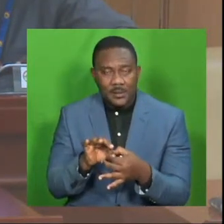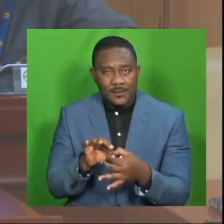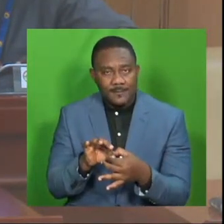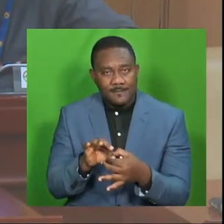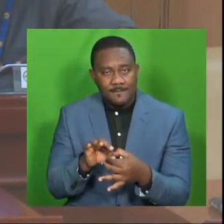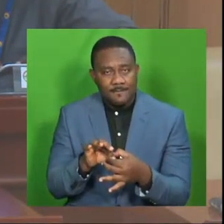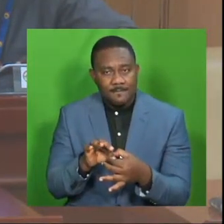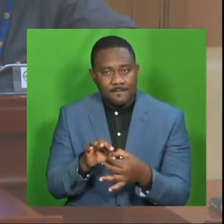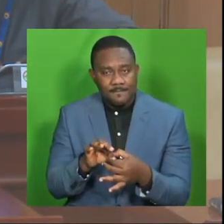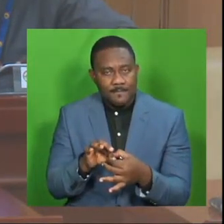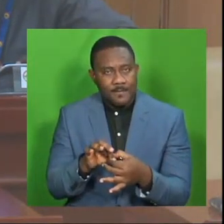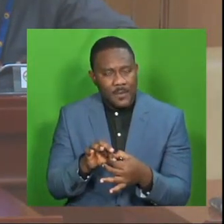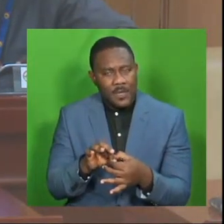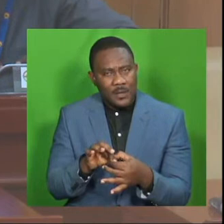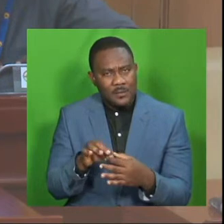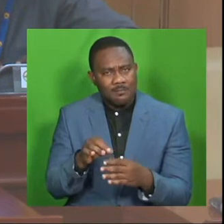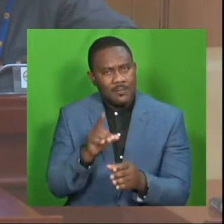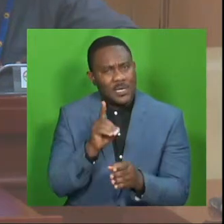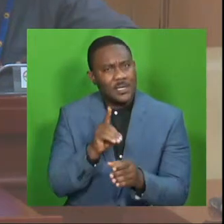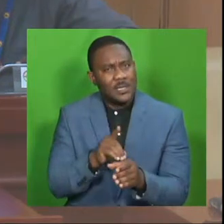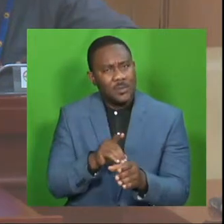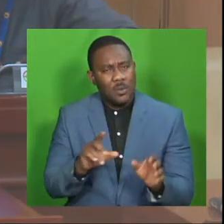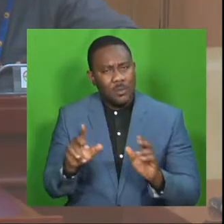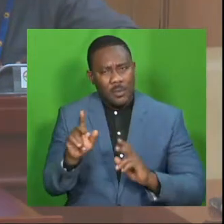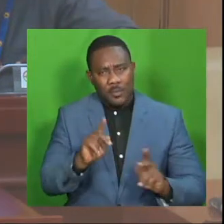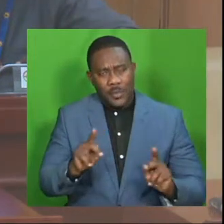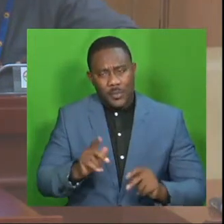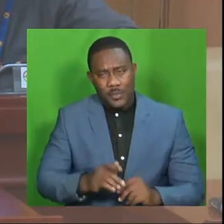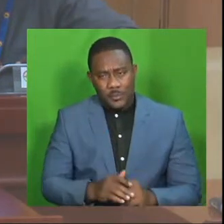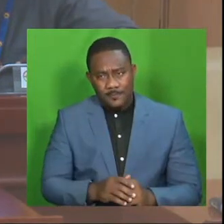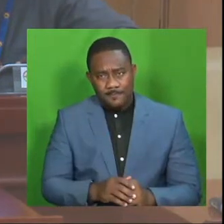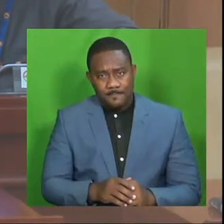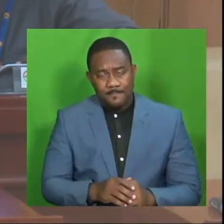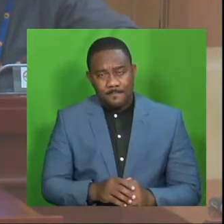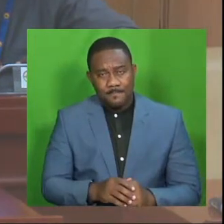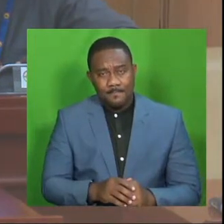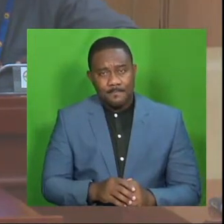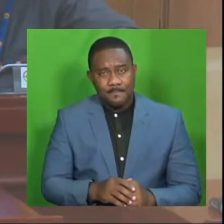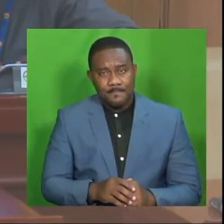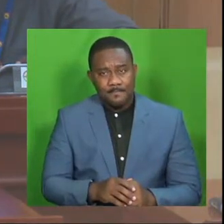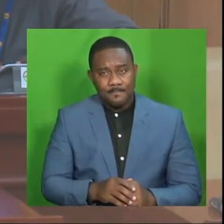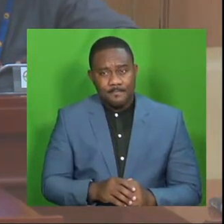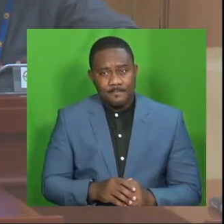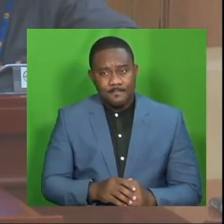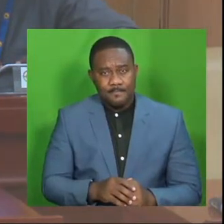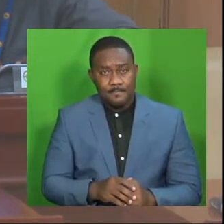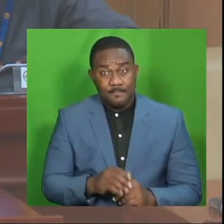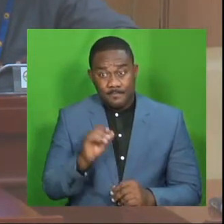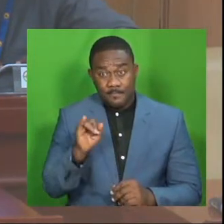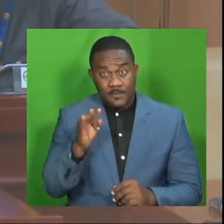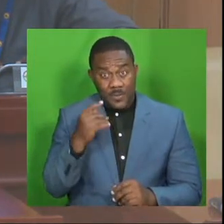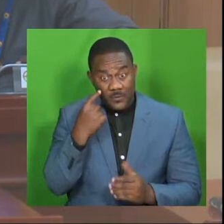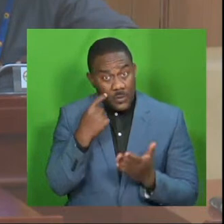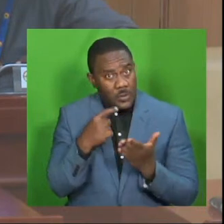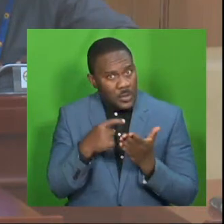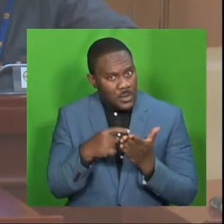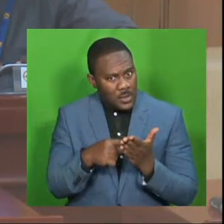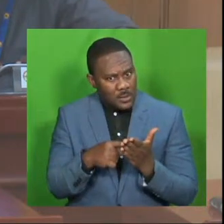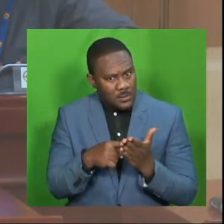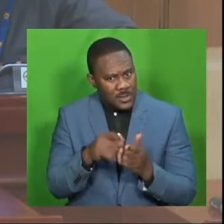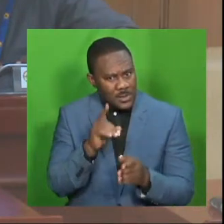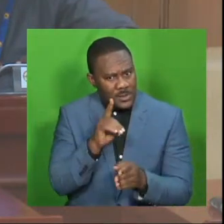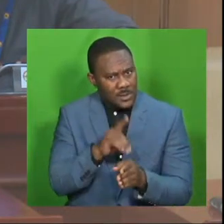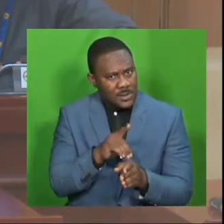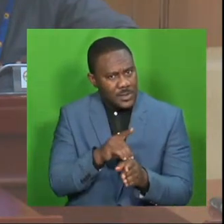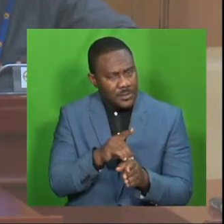cause of persons with disability. Mr. Speaker, when you look at the Disability Act,